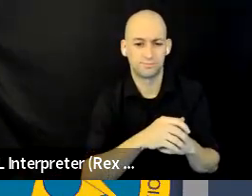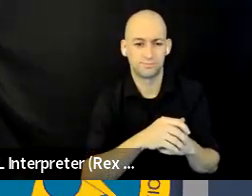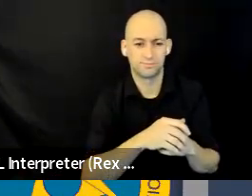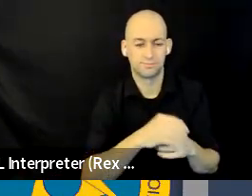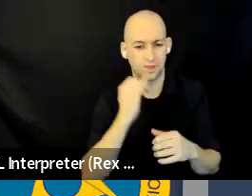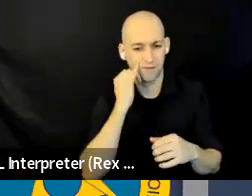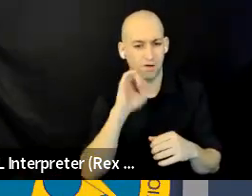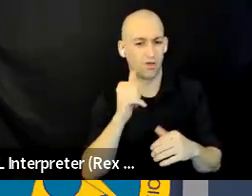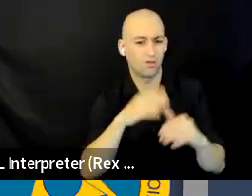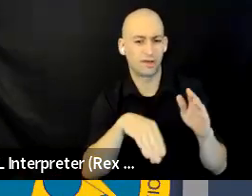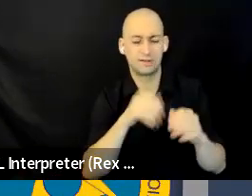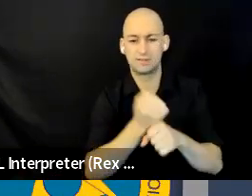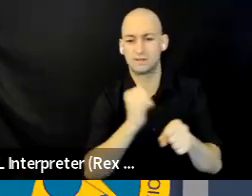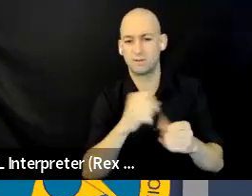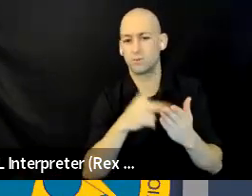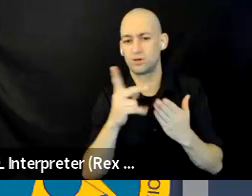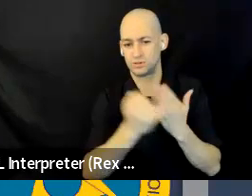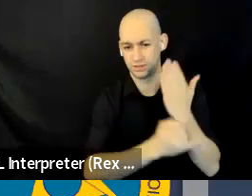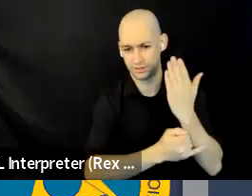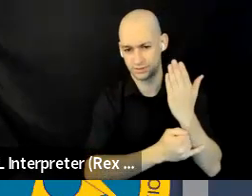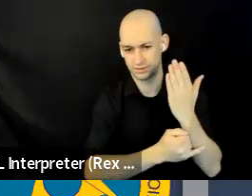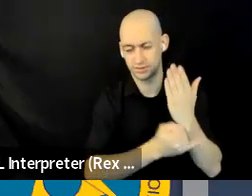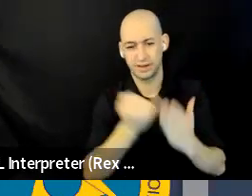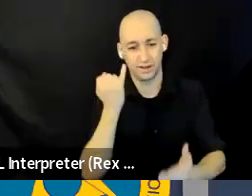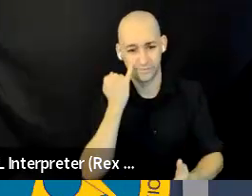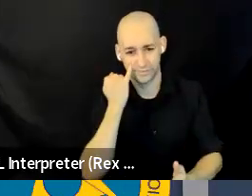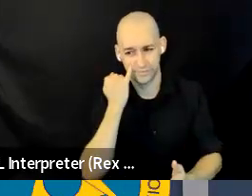other than for safety projects, if